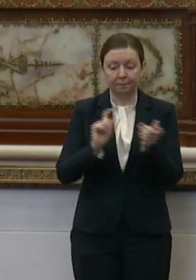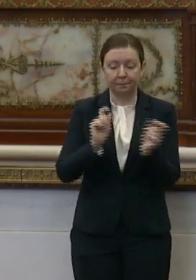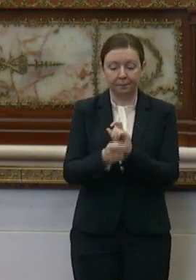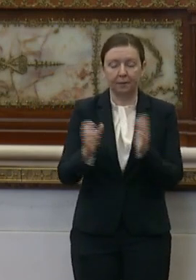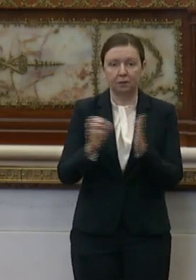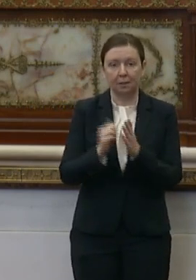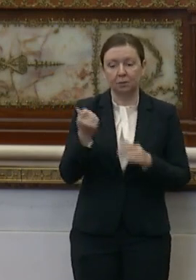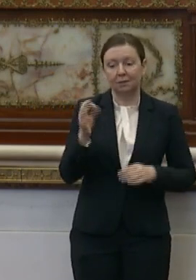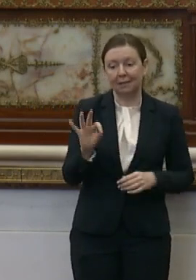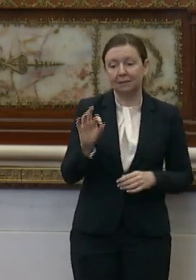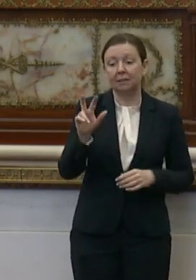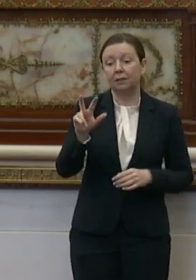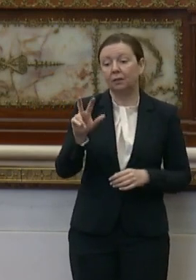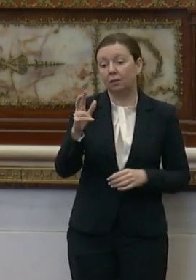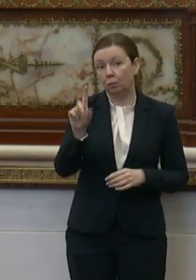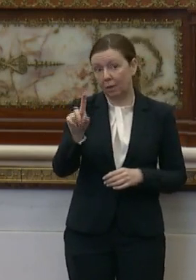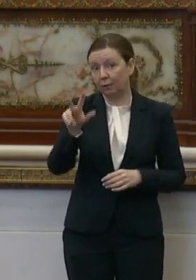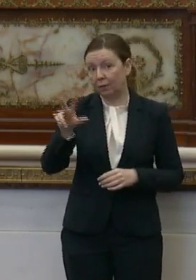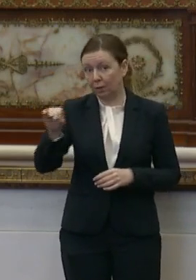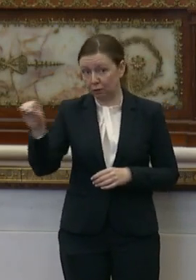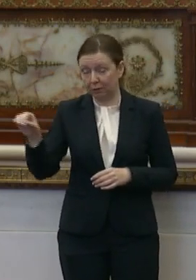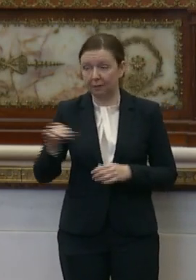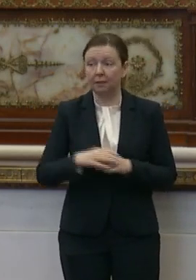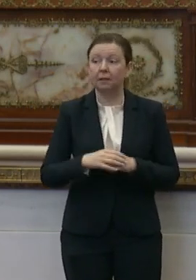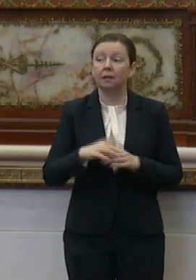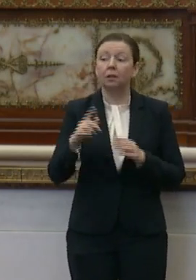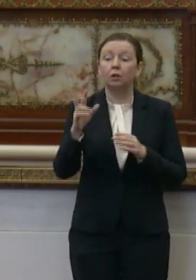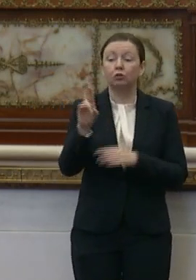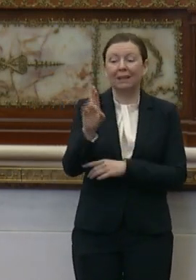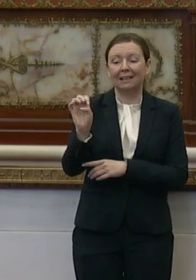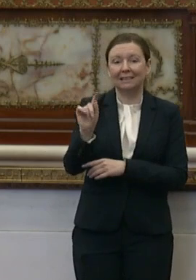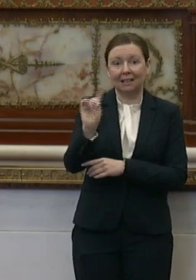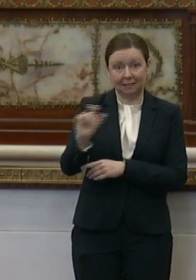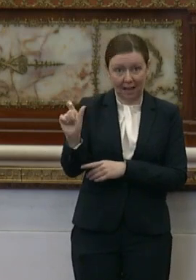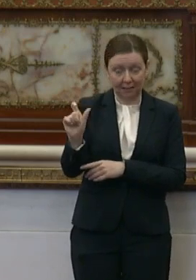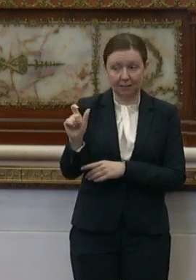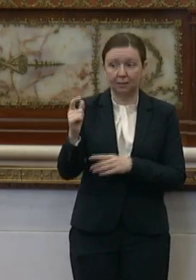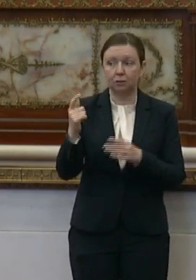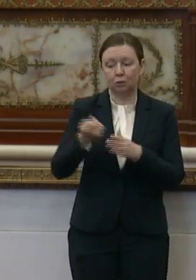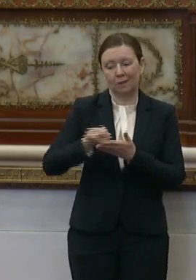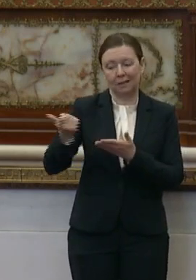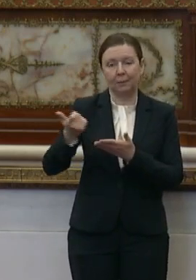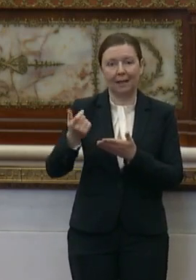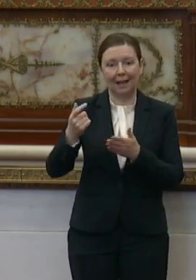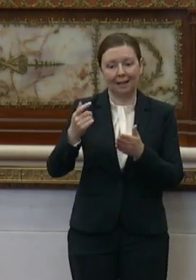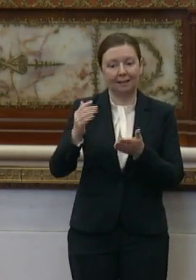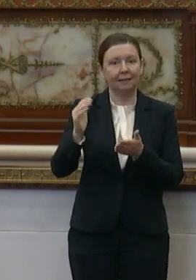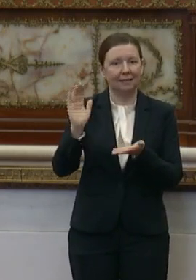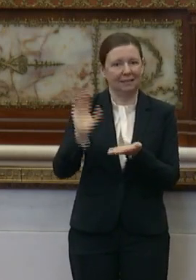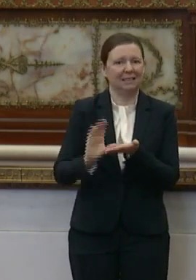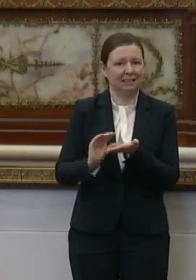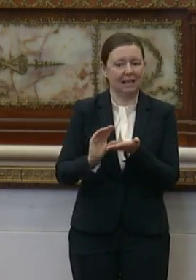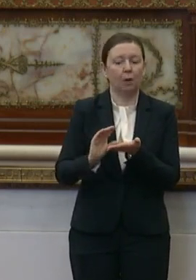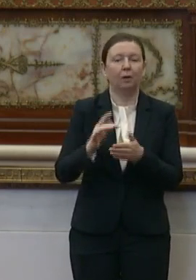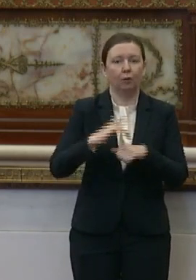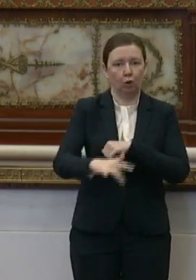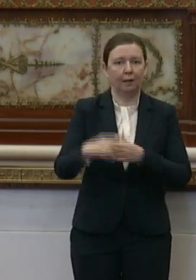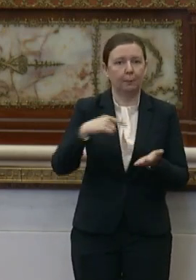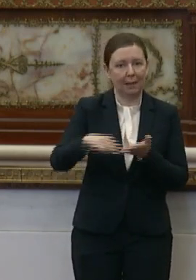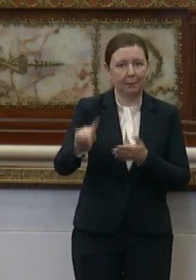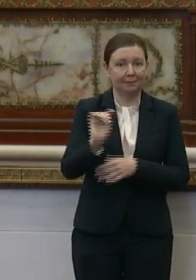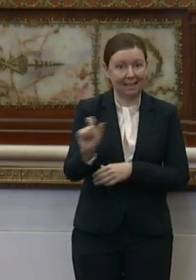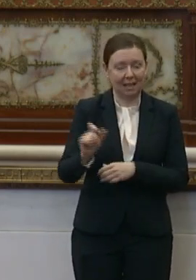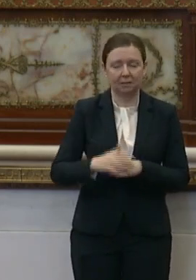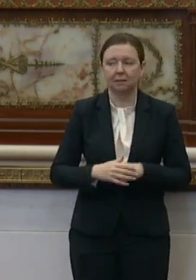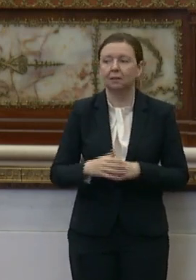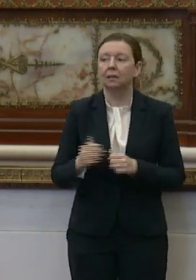Chapter 191300 of the Philadelphia Code, entitled Real Estate Taxes, to eliminate the discount for early payments of real estate taxes,